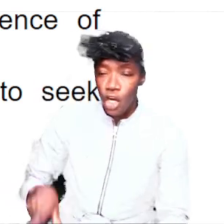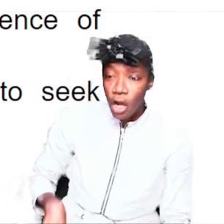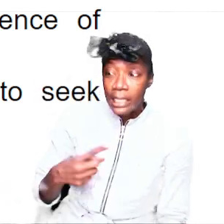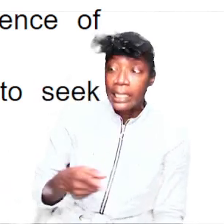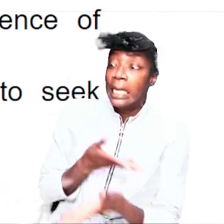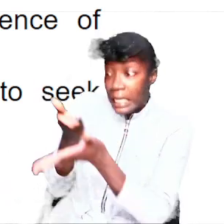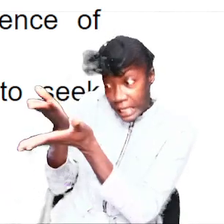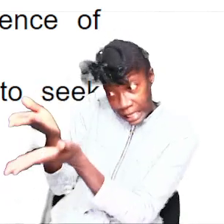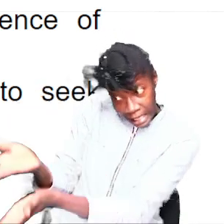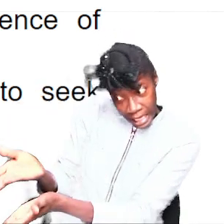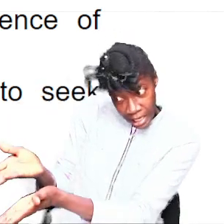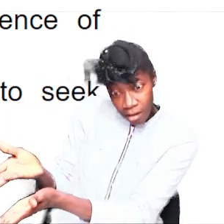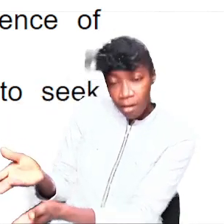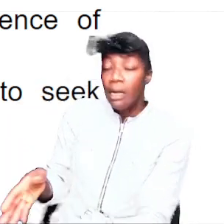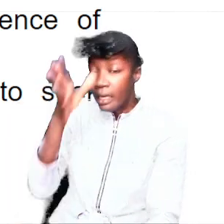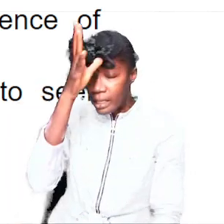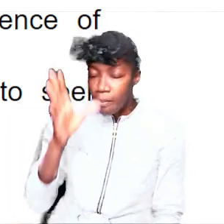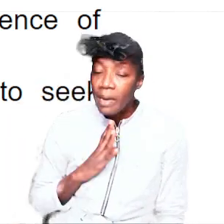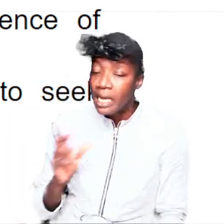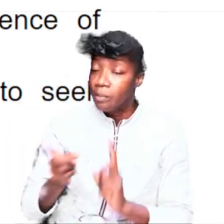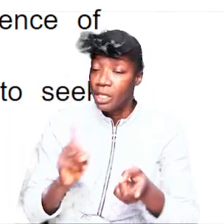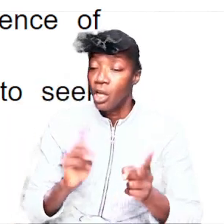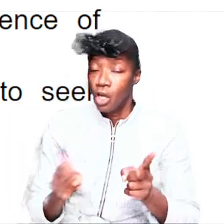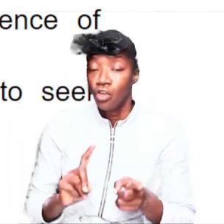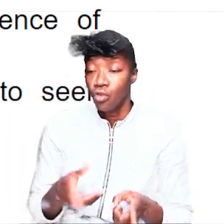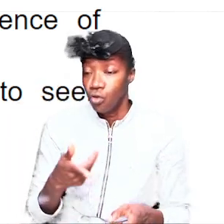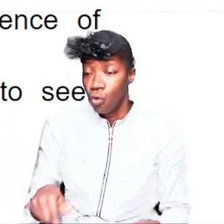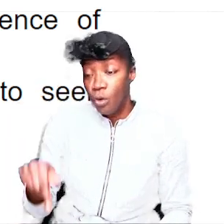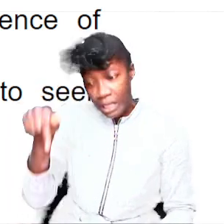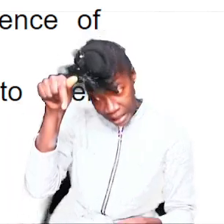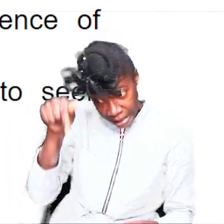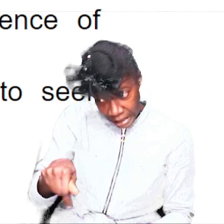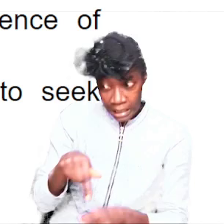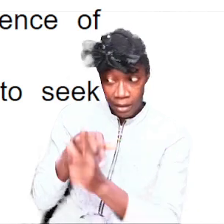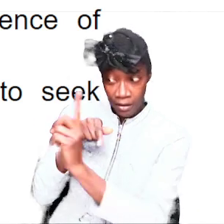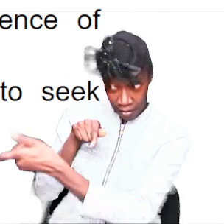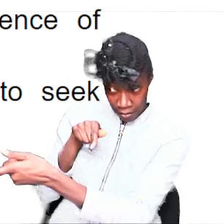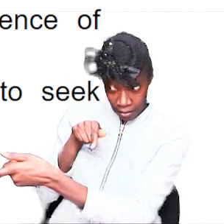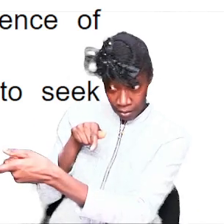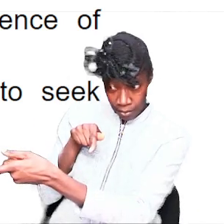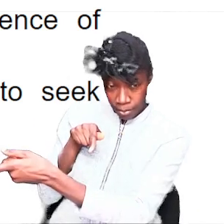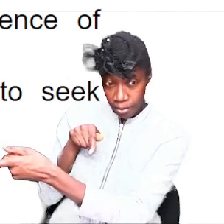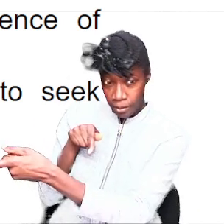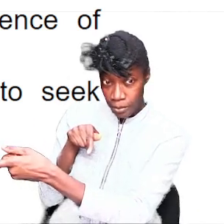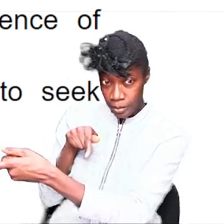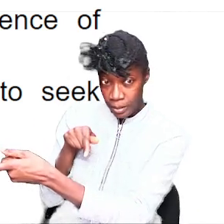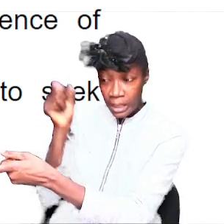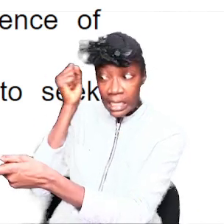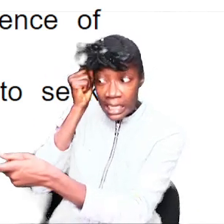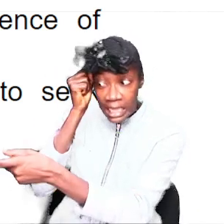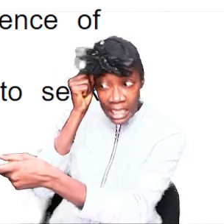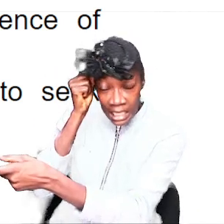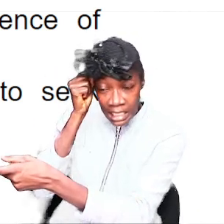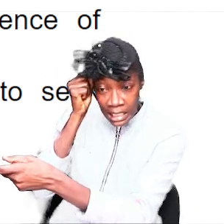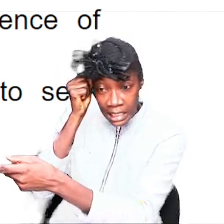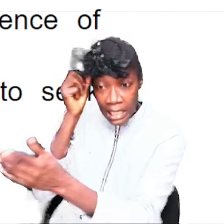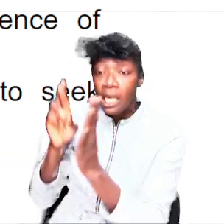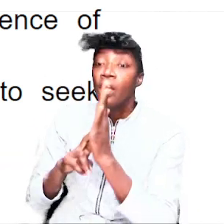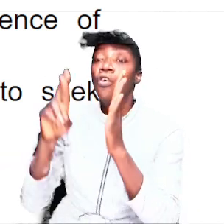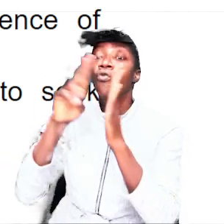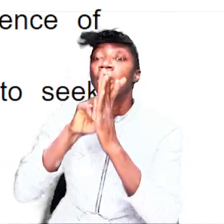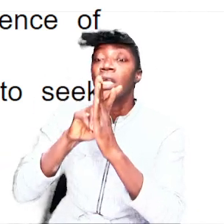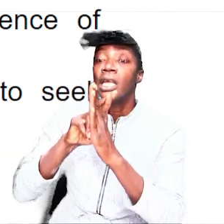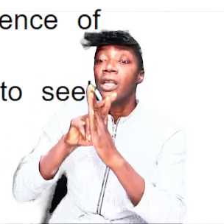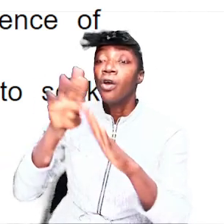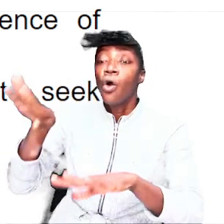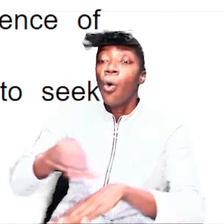man of whom I spoke to you. This is the one who shall reign over my people.